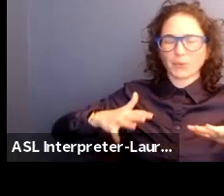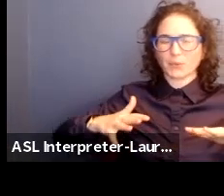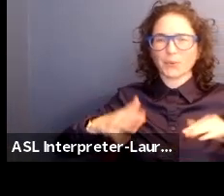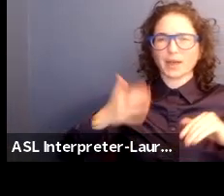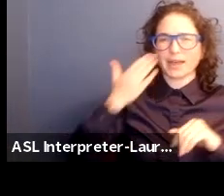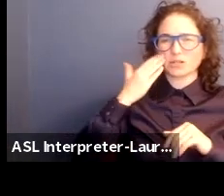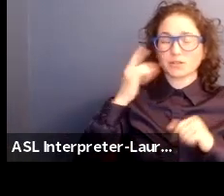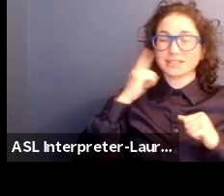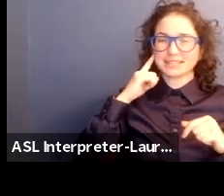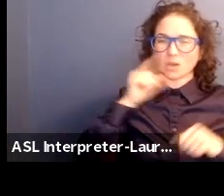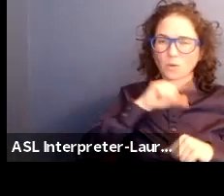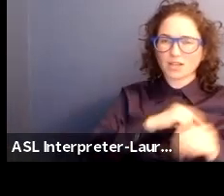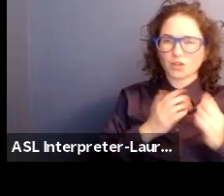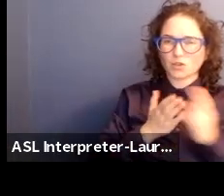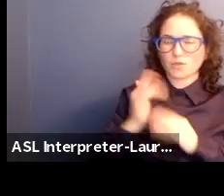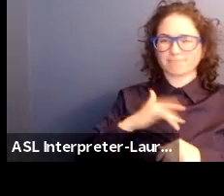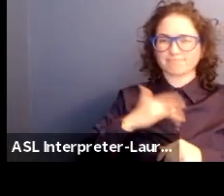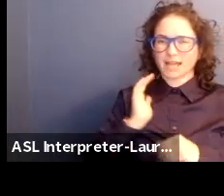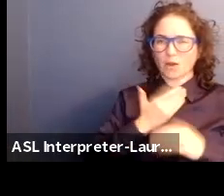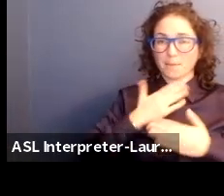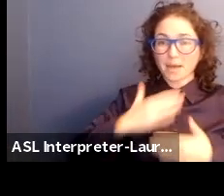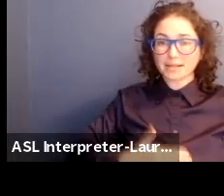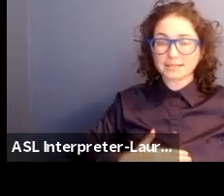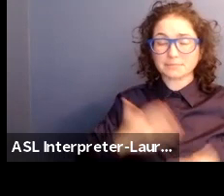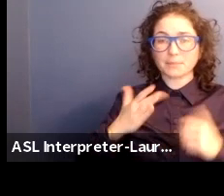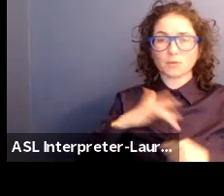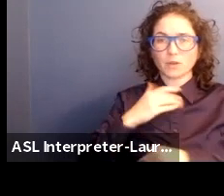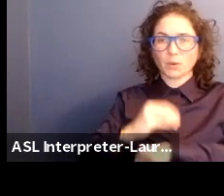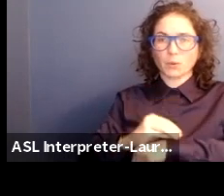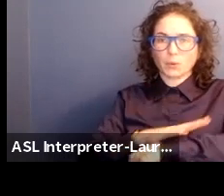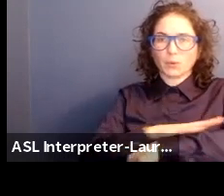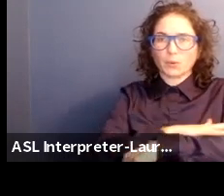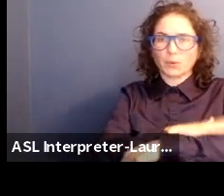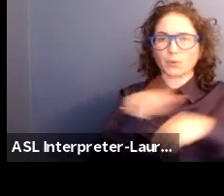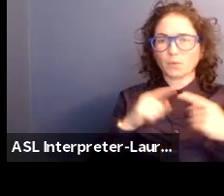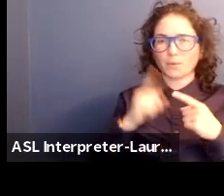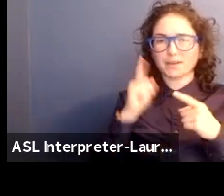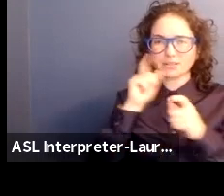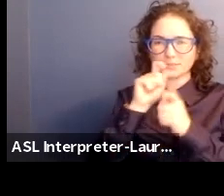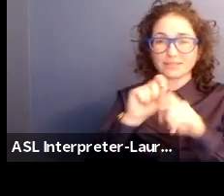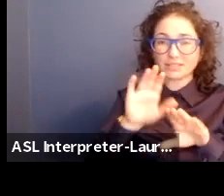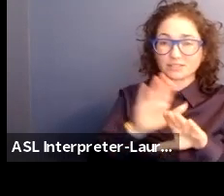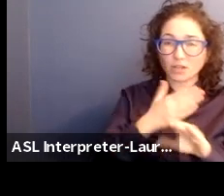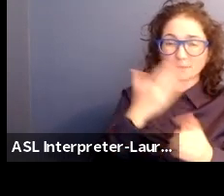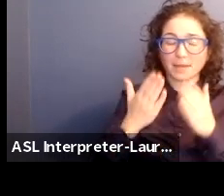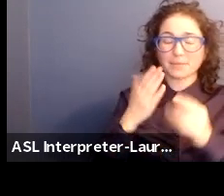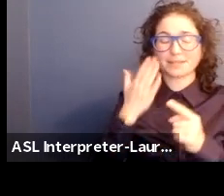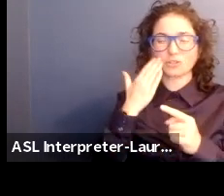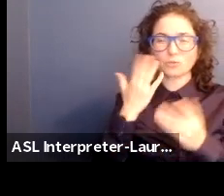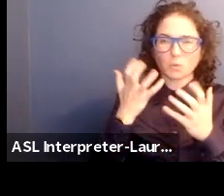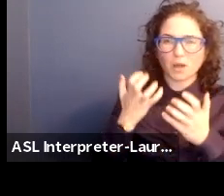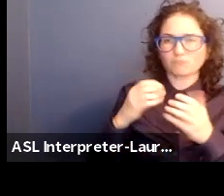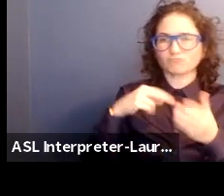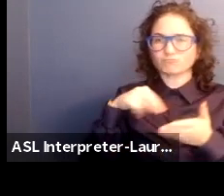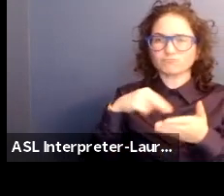through sensations in our bodies. We may feel goosebumps as we listen to a certain song, or the desire to move